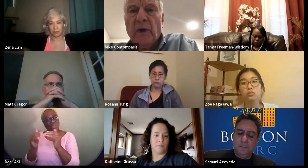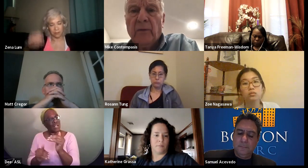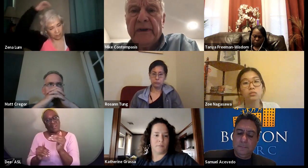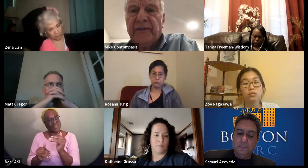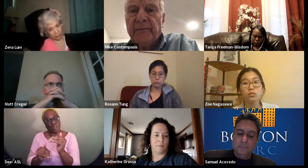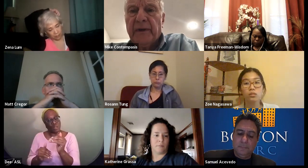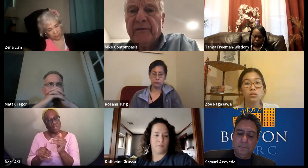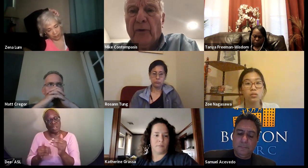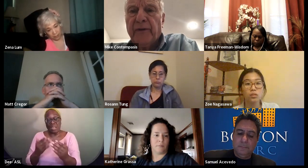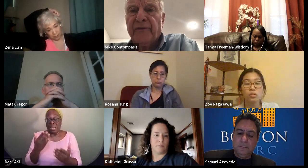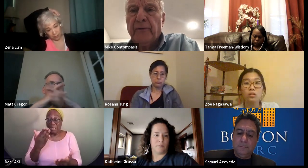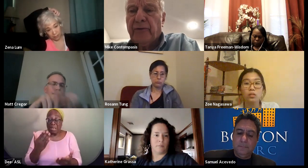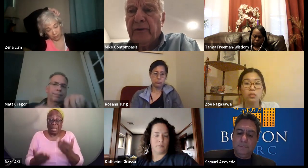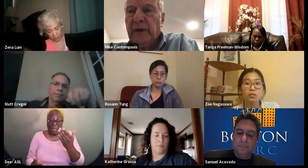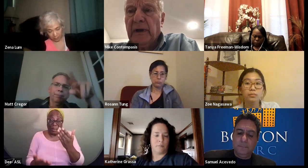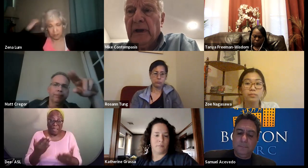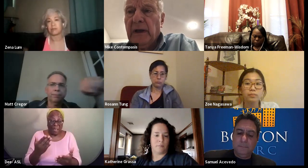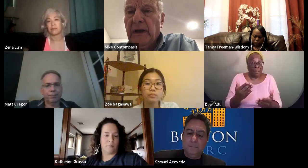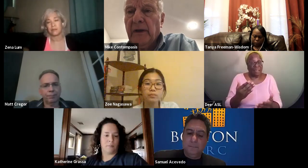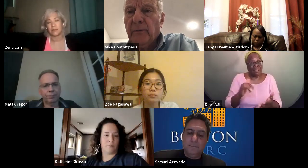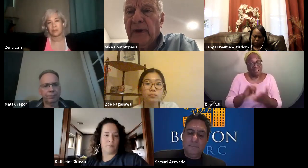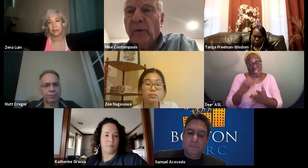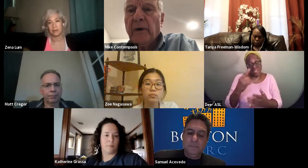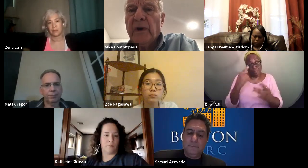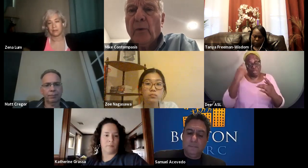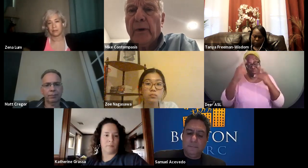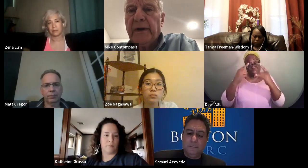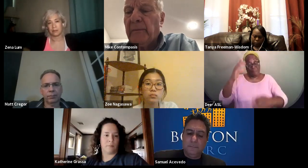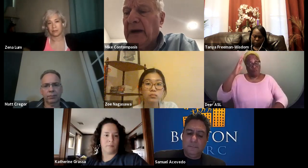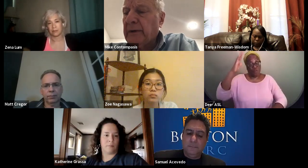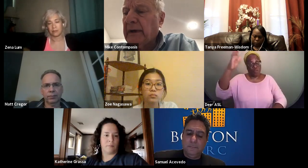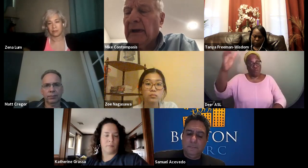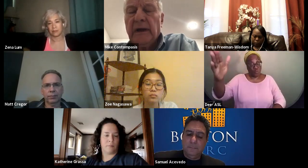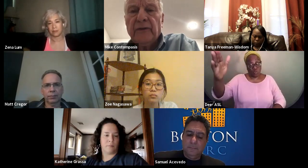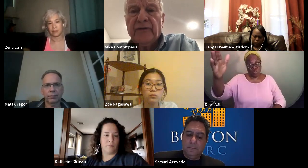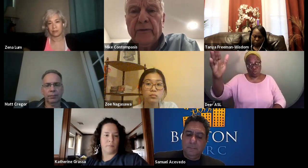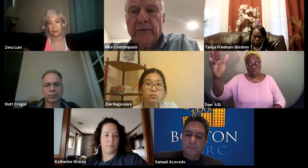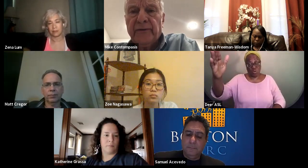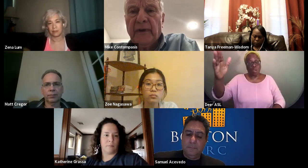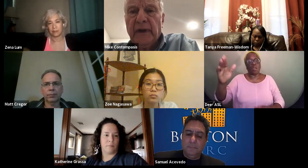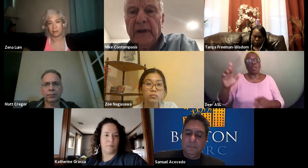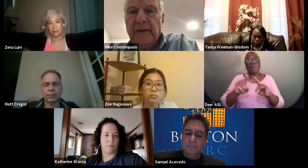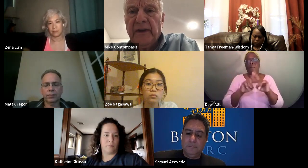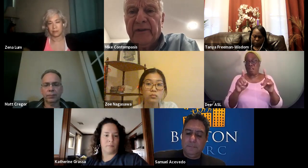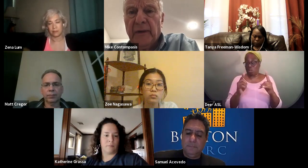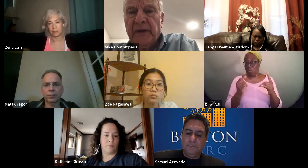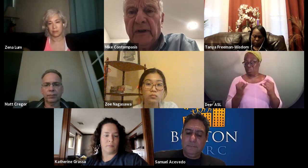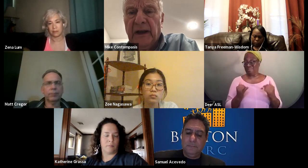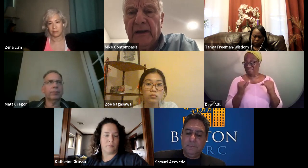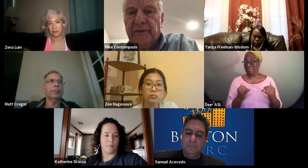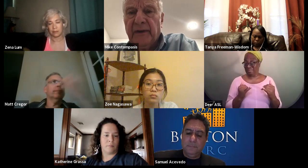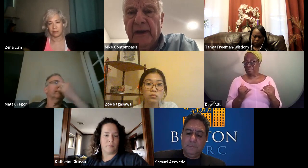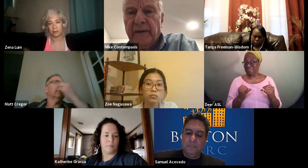it may well be something for the future. But where we're worried about the students in this